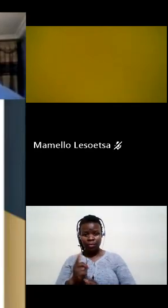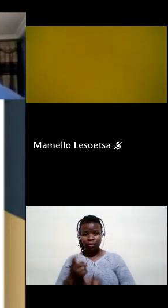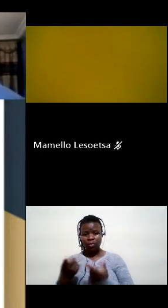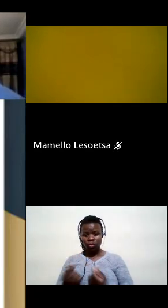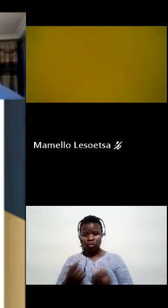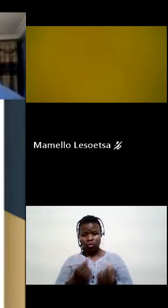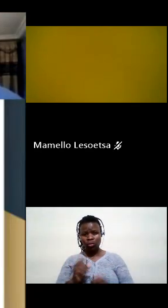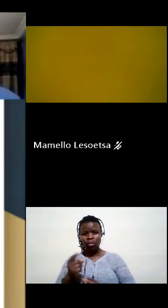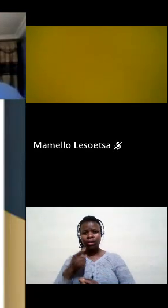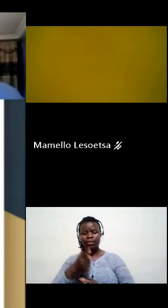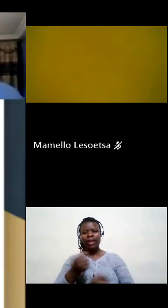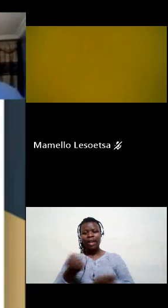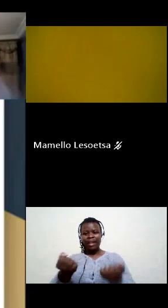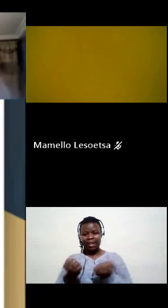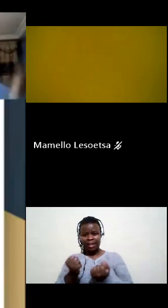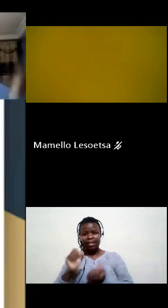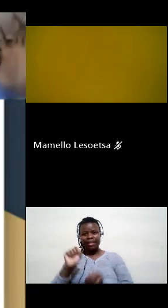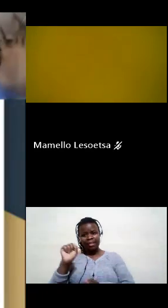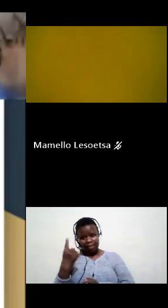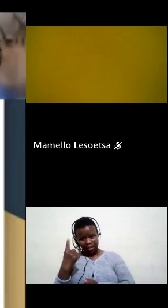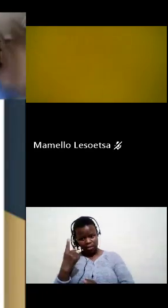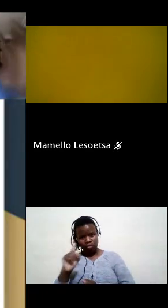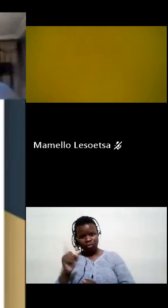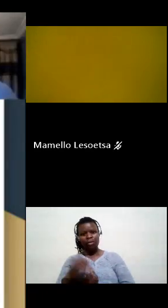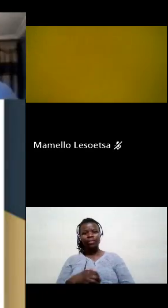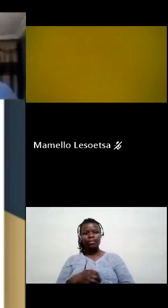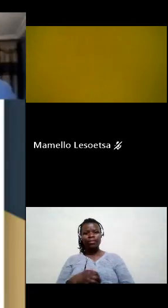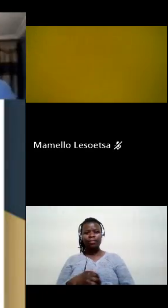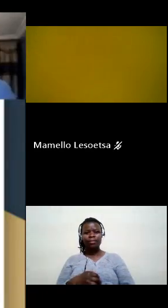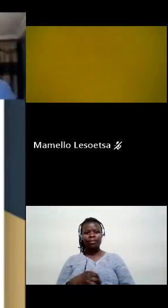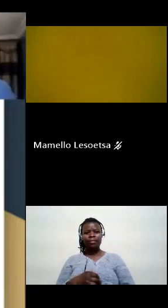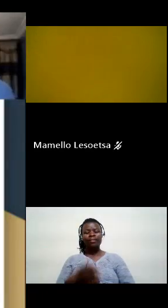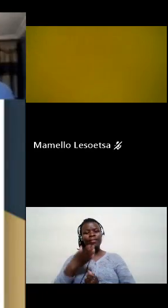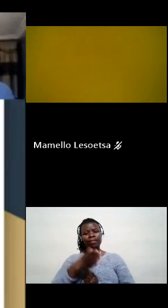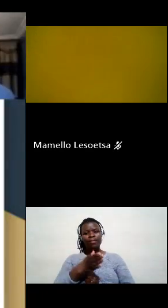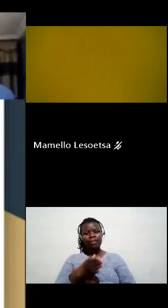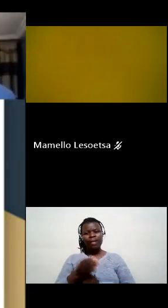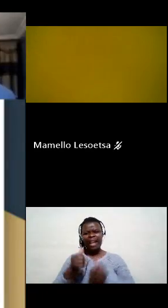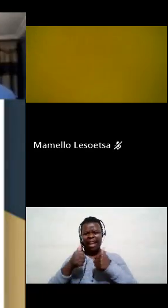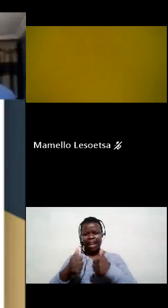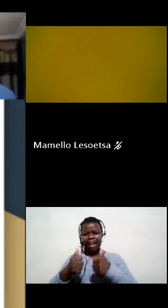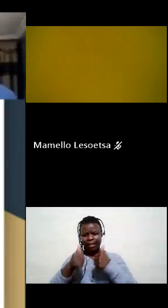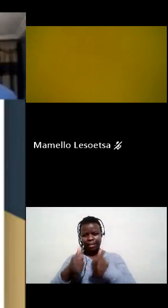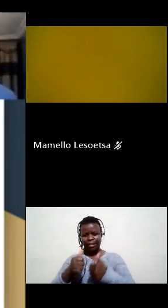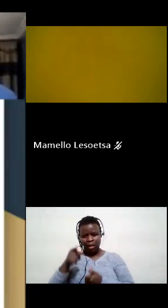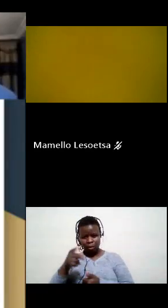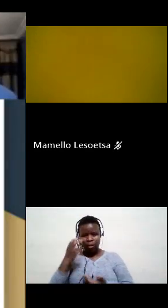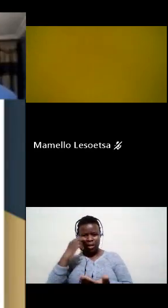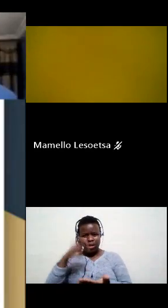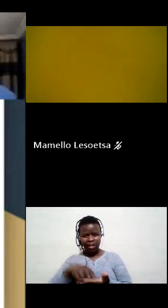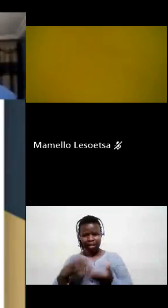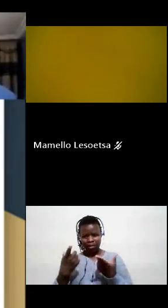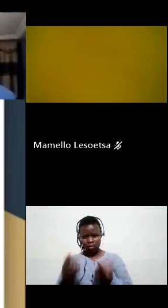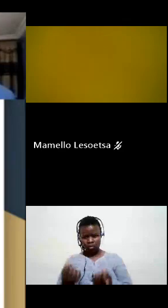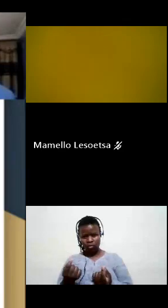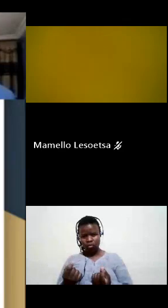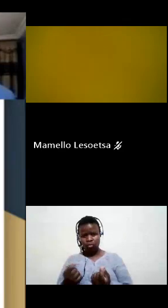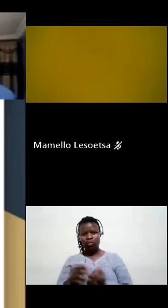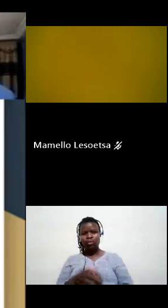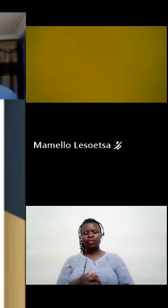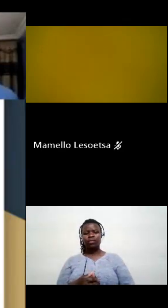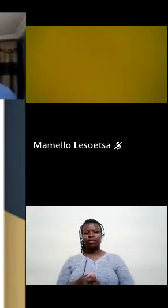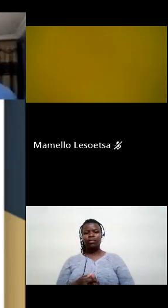number one. These are exactly what you need to do as a teacher.